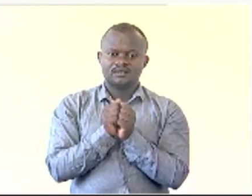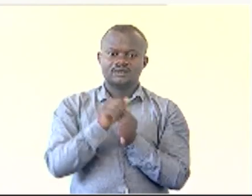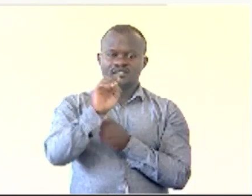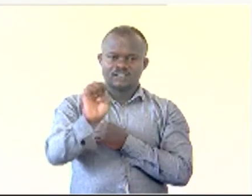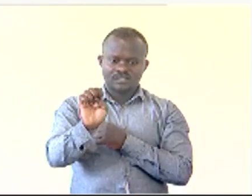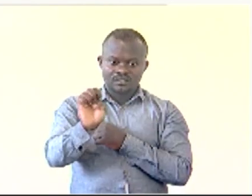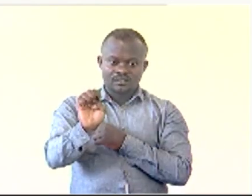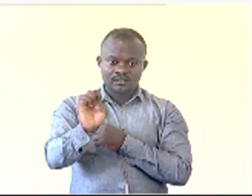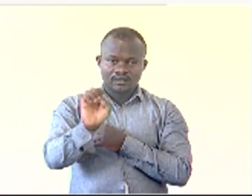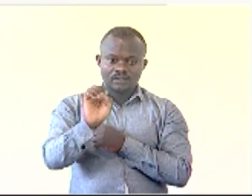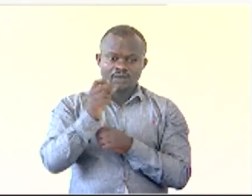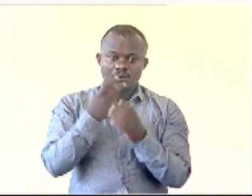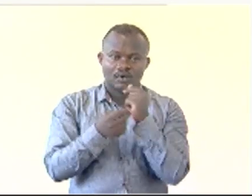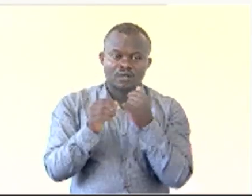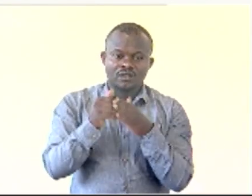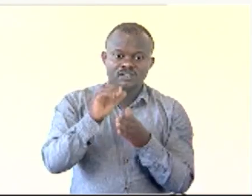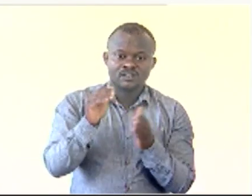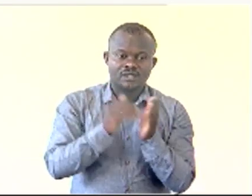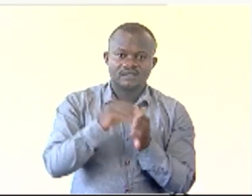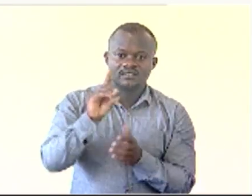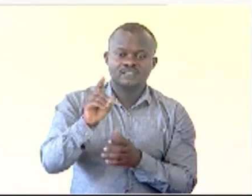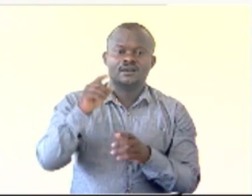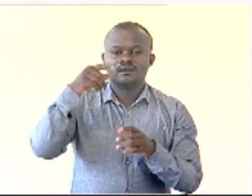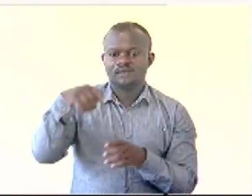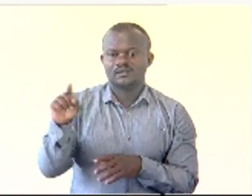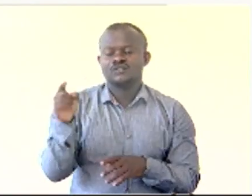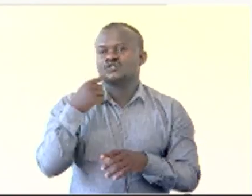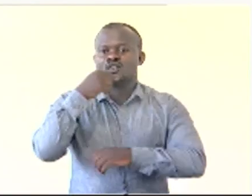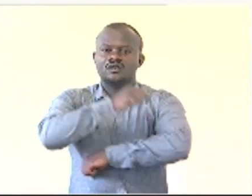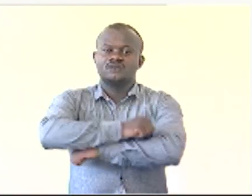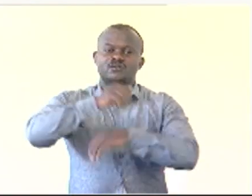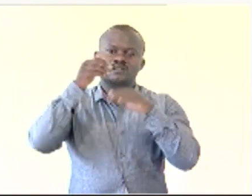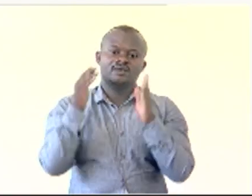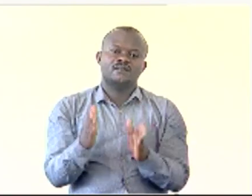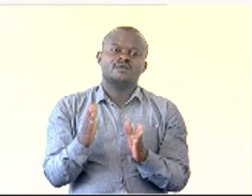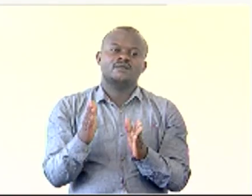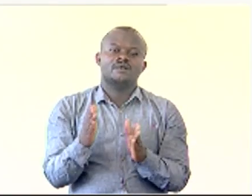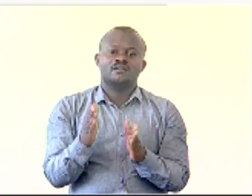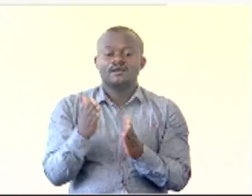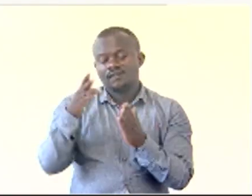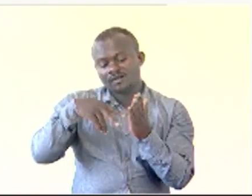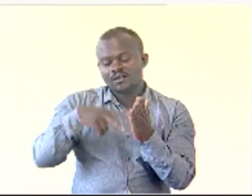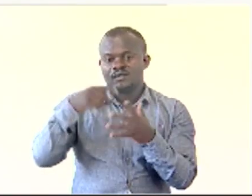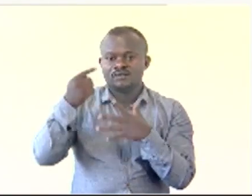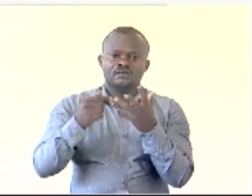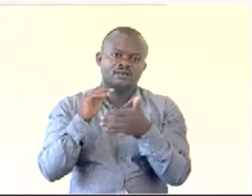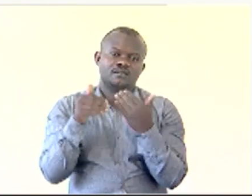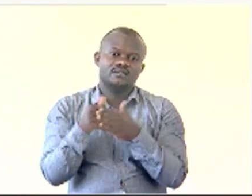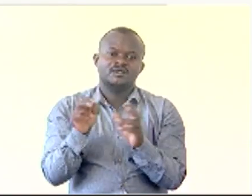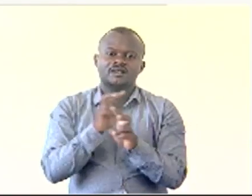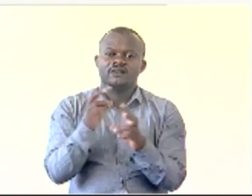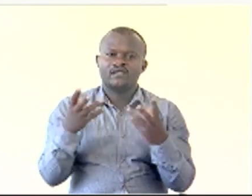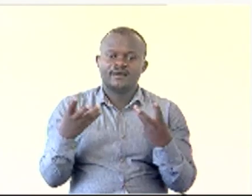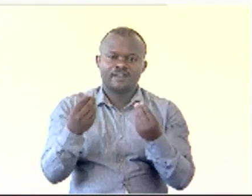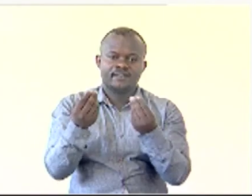E, both C and D are correct. So students, you have to go through that home assignment. It is very